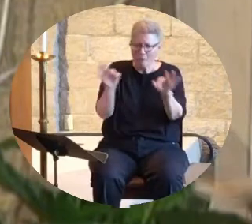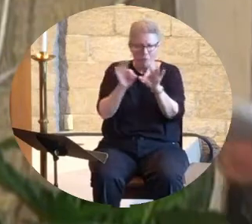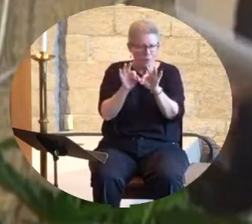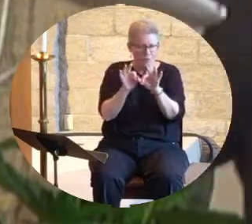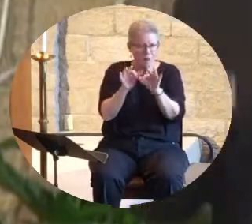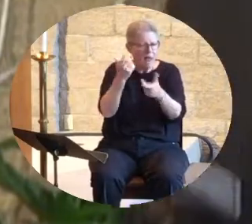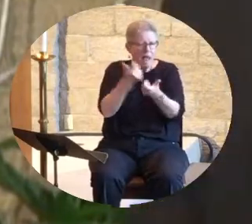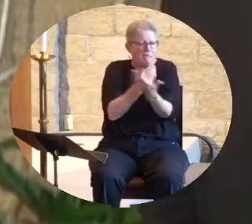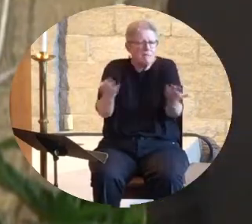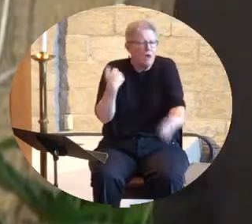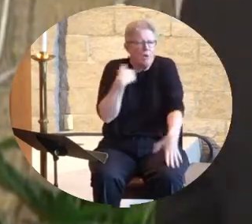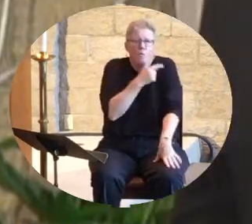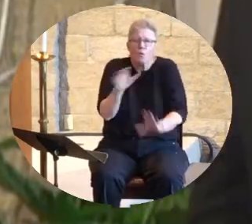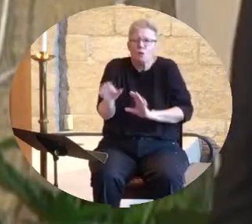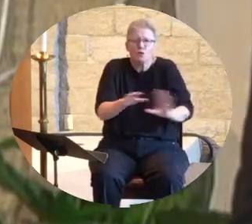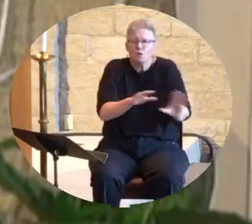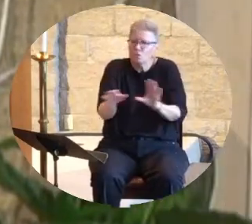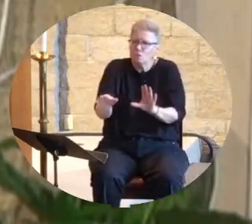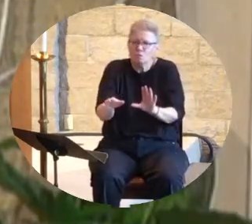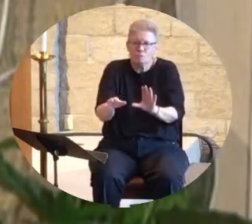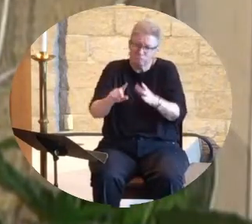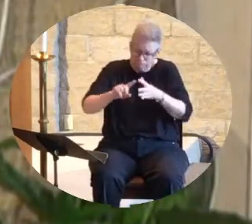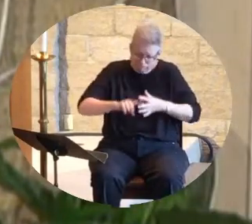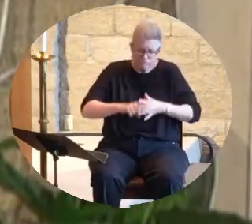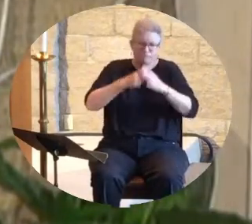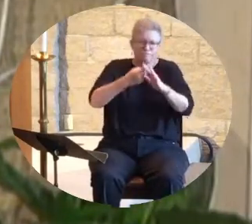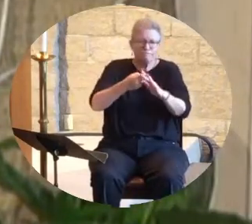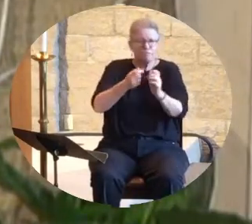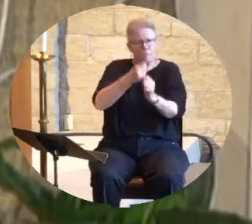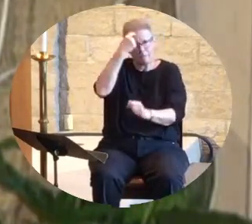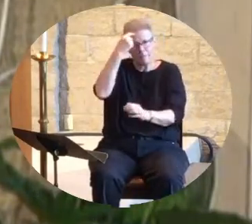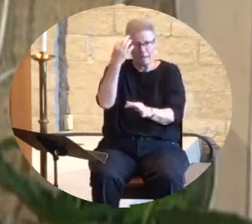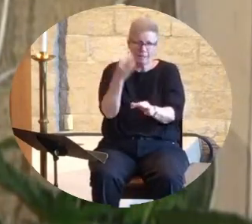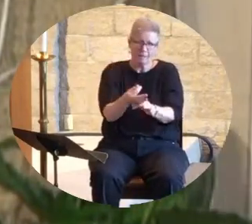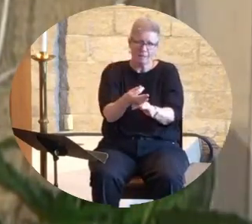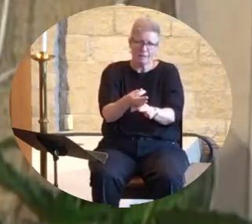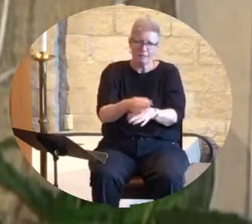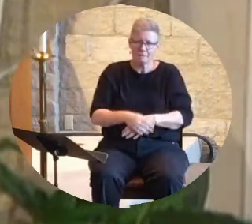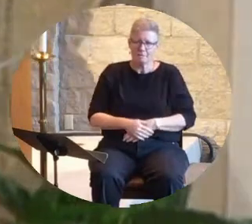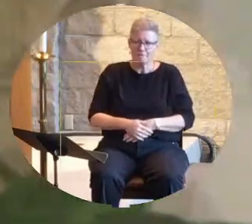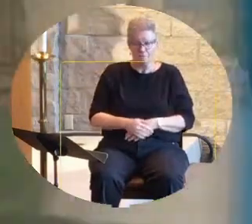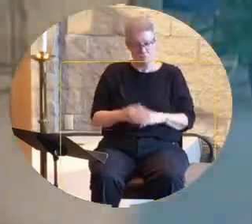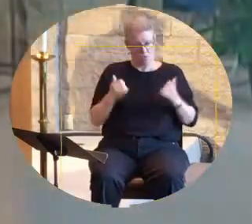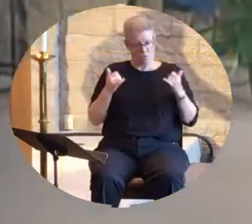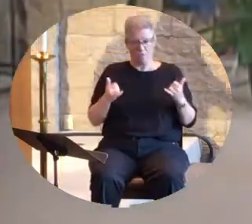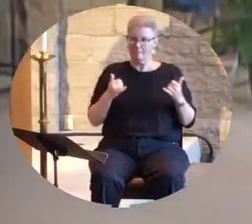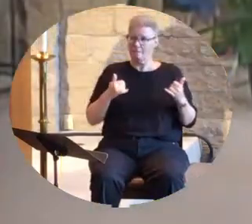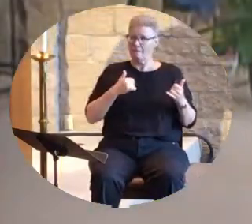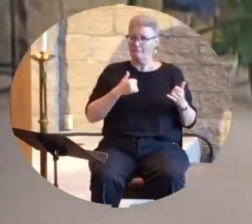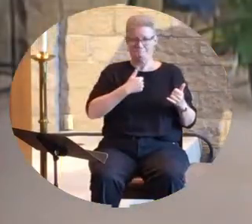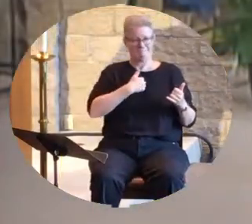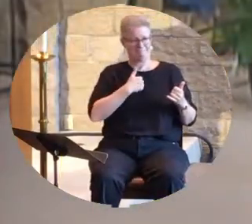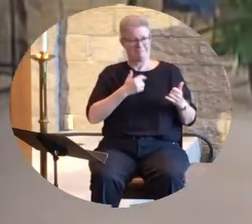first beginning point in what we do. You know, right now, I am really blessed to be